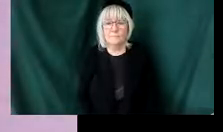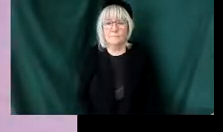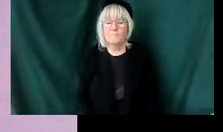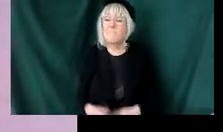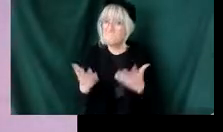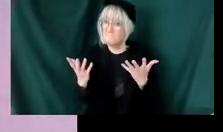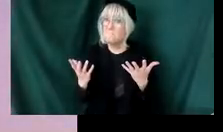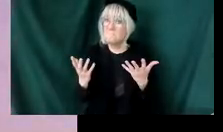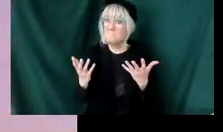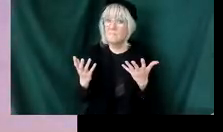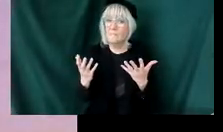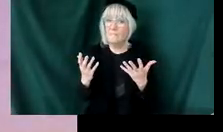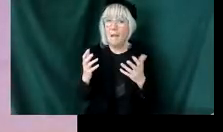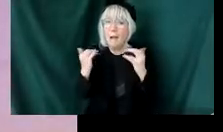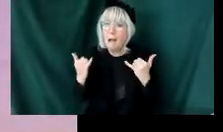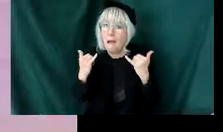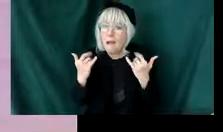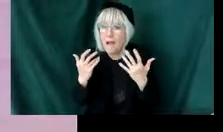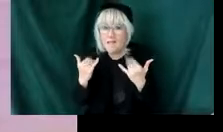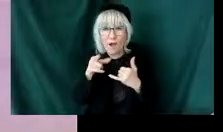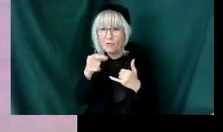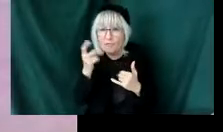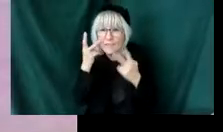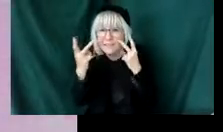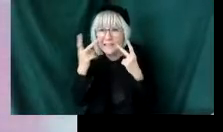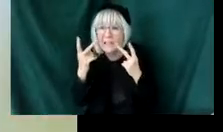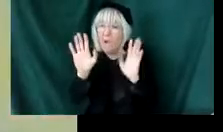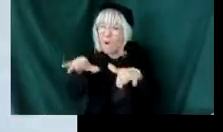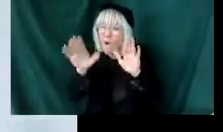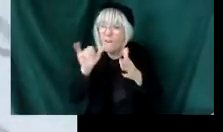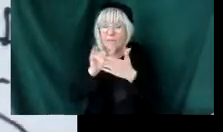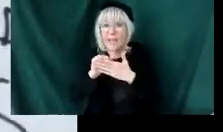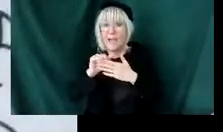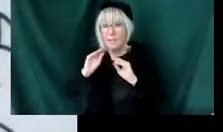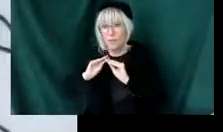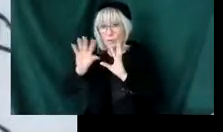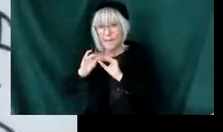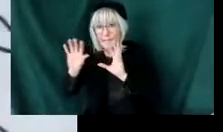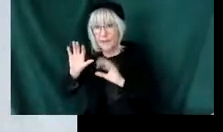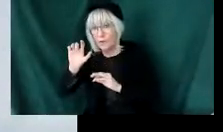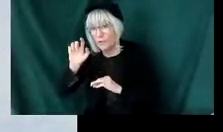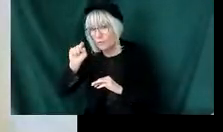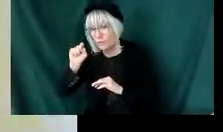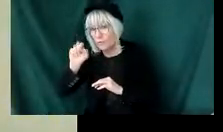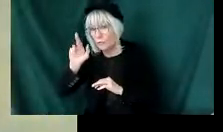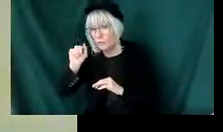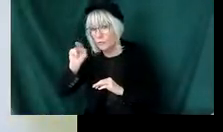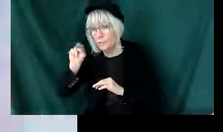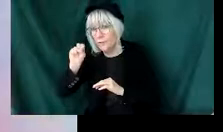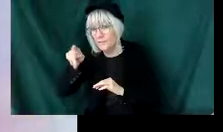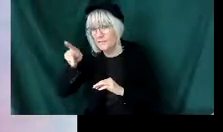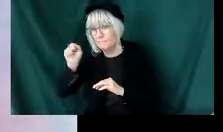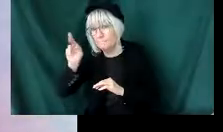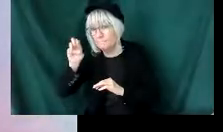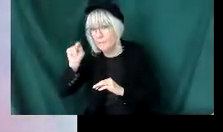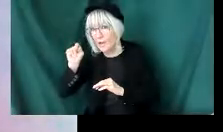So now you can start to see how that transparent glazing that we were learning about here and learning about when we were mixing